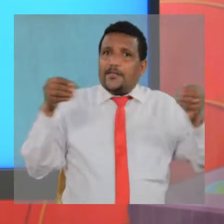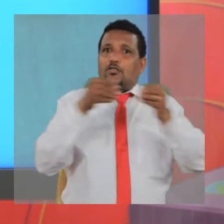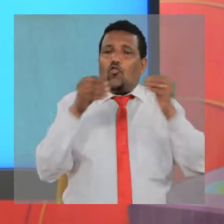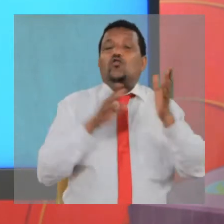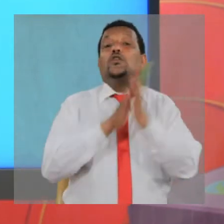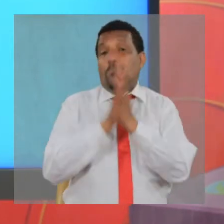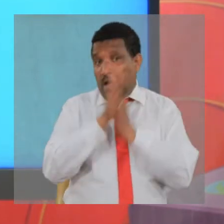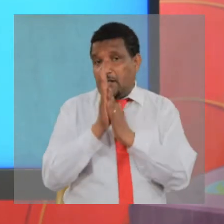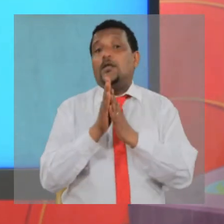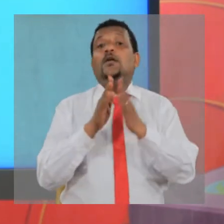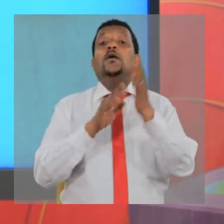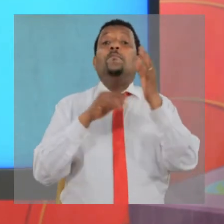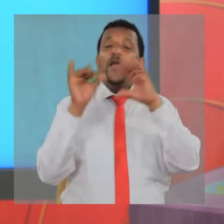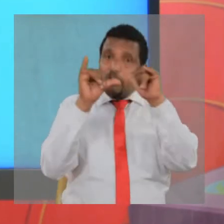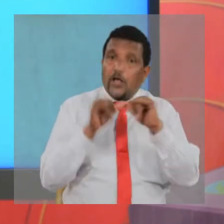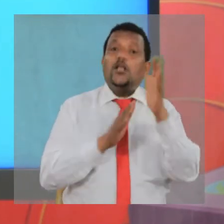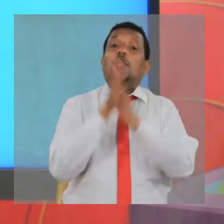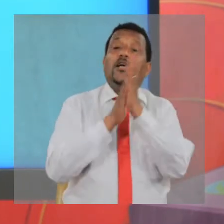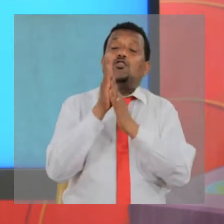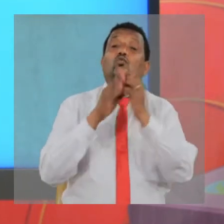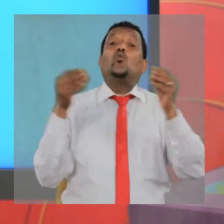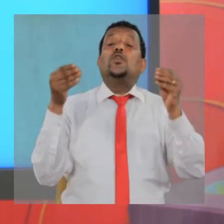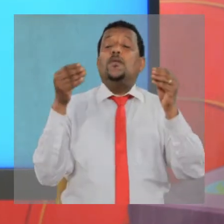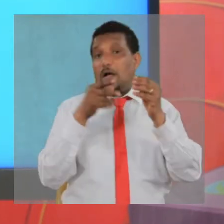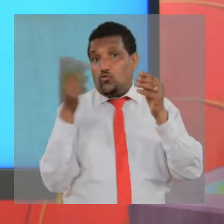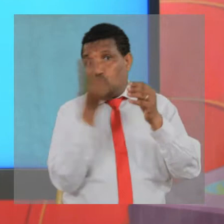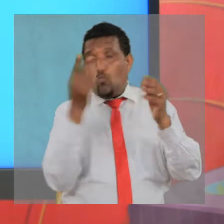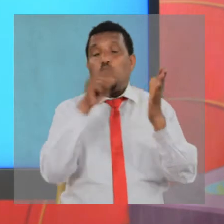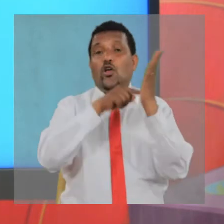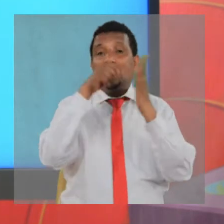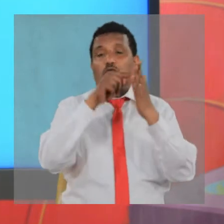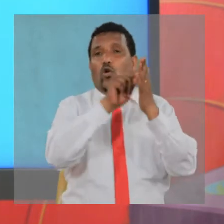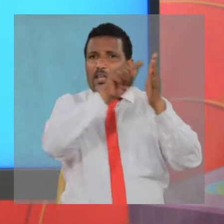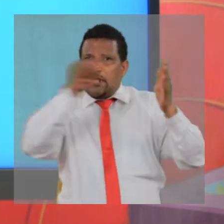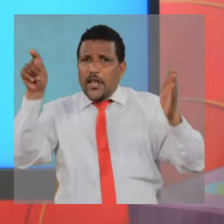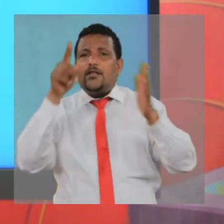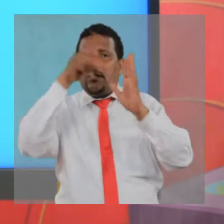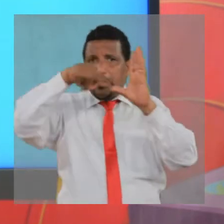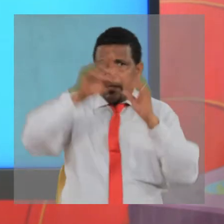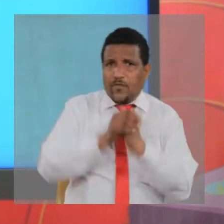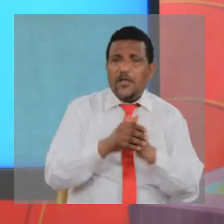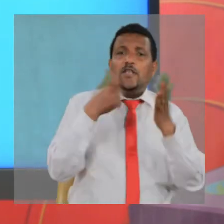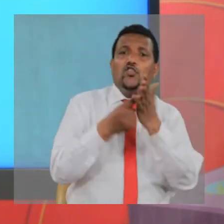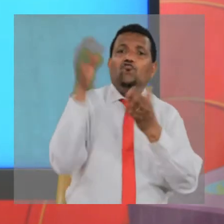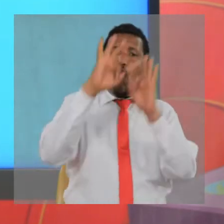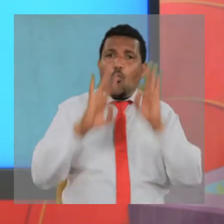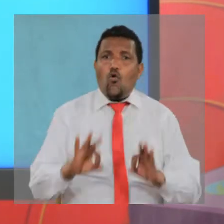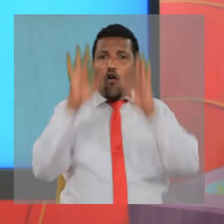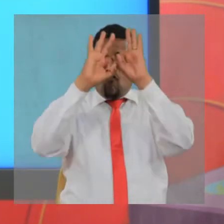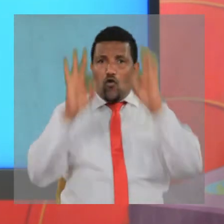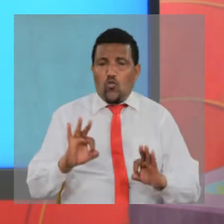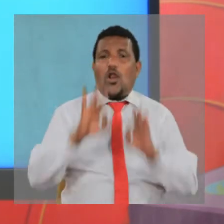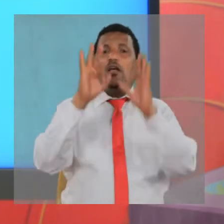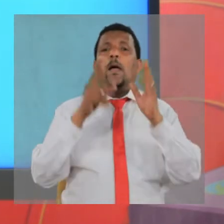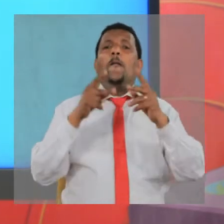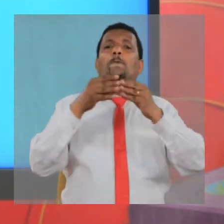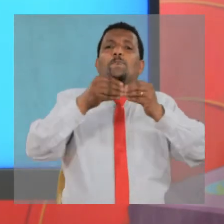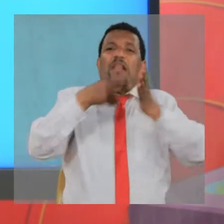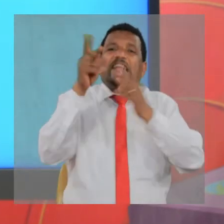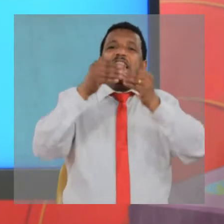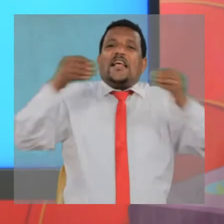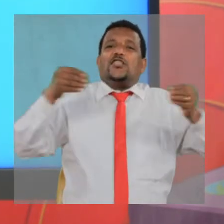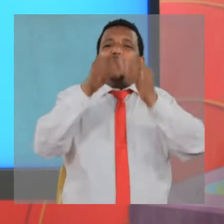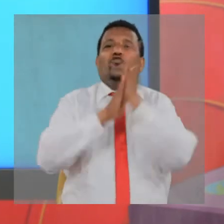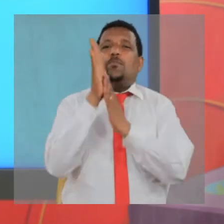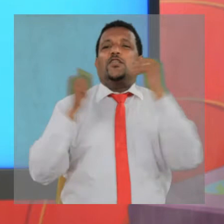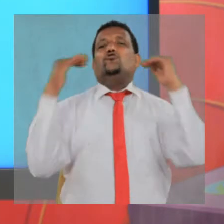of demand between 2 points on a linear demand curve, and the formula is the price elasticity of demand, which is